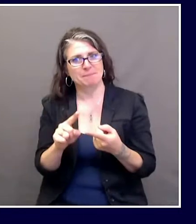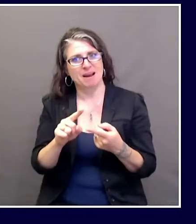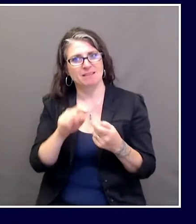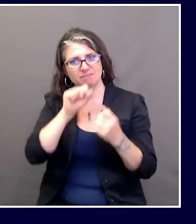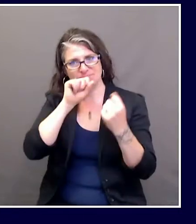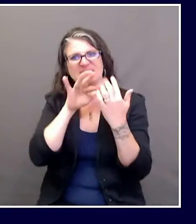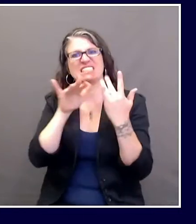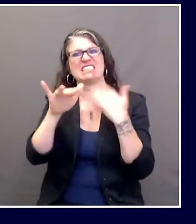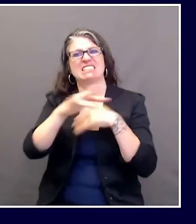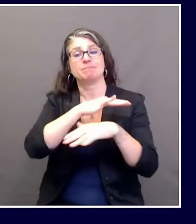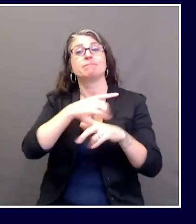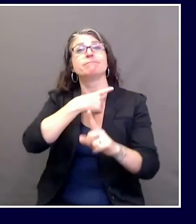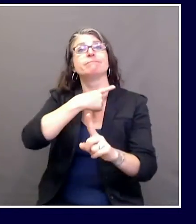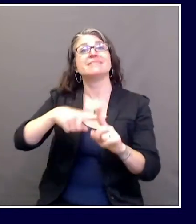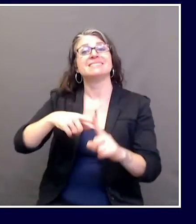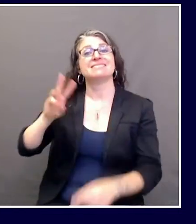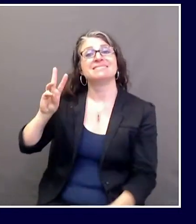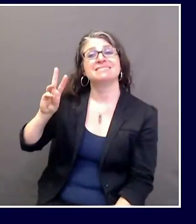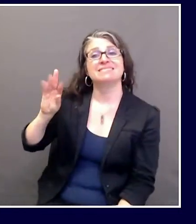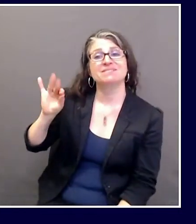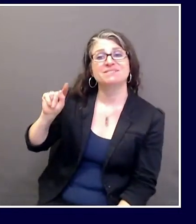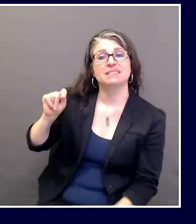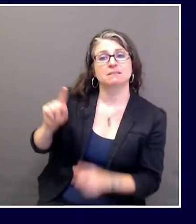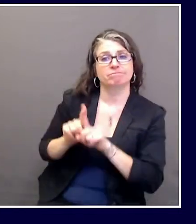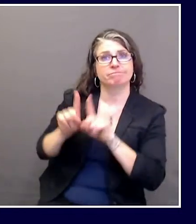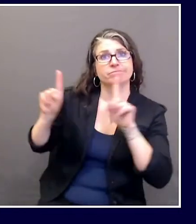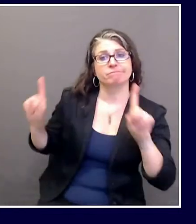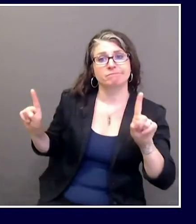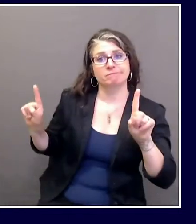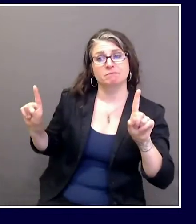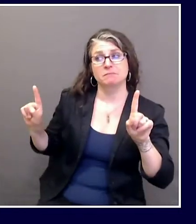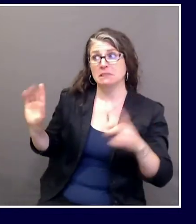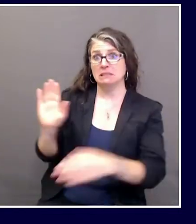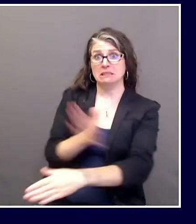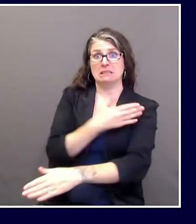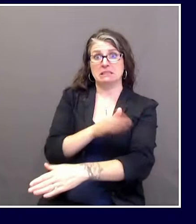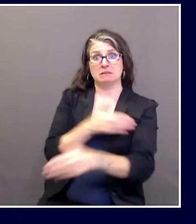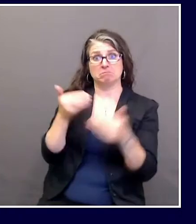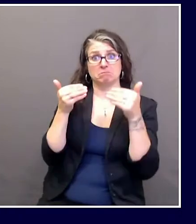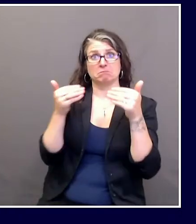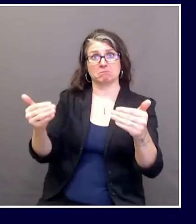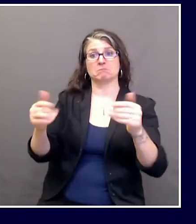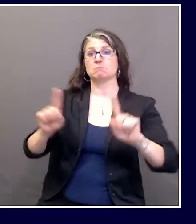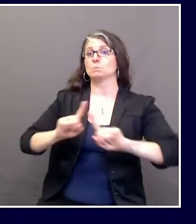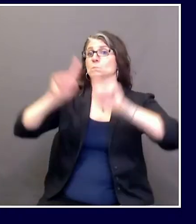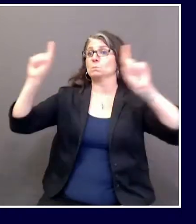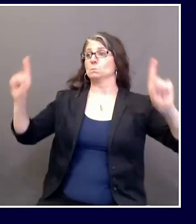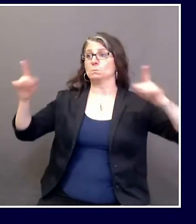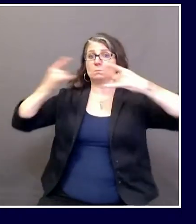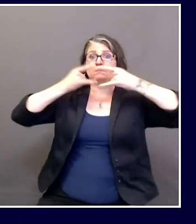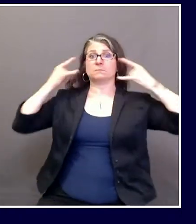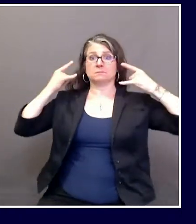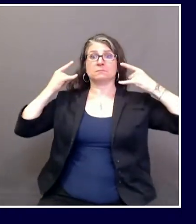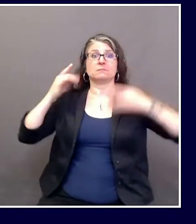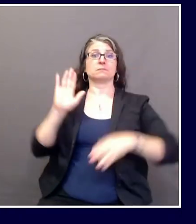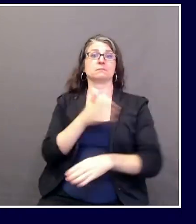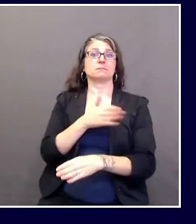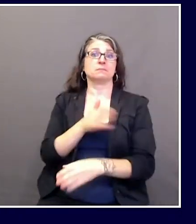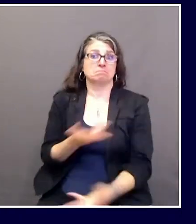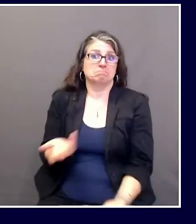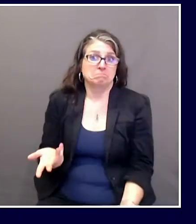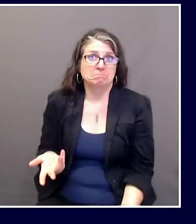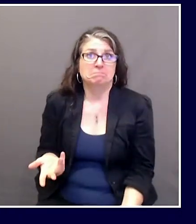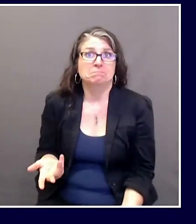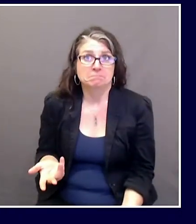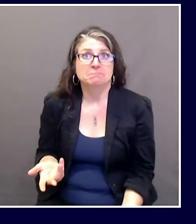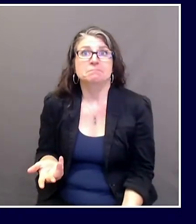for example, while everyone is singing, if that's something that's available, that definitely helps lower the risk. The two of those in concert with